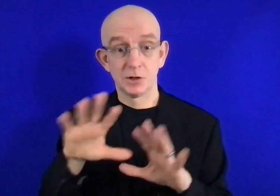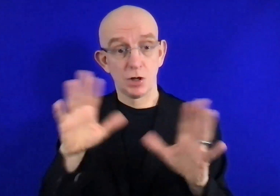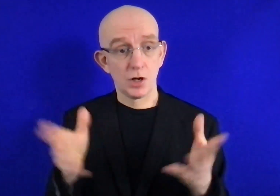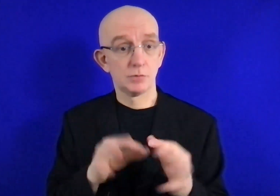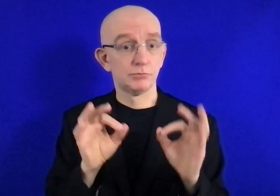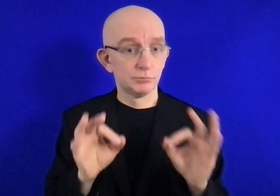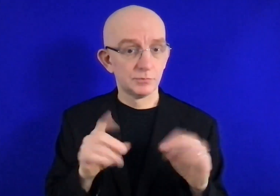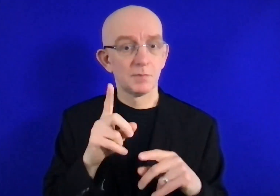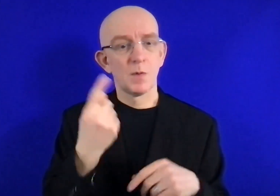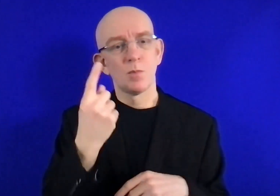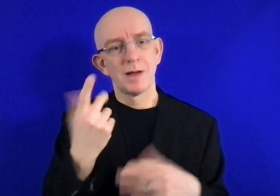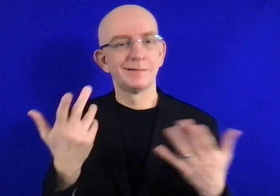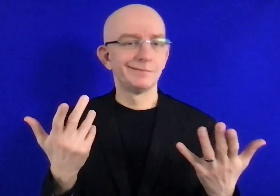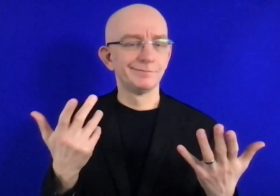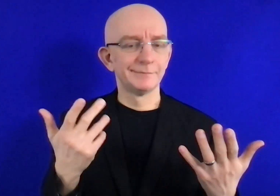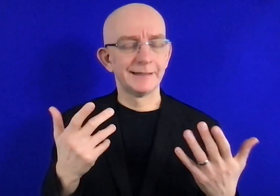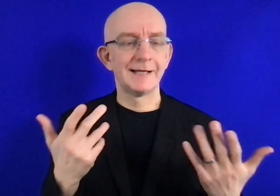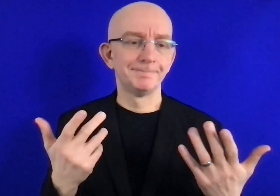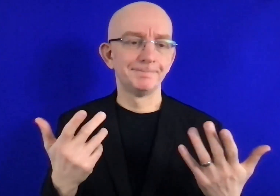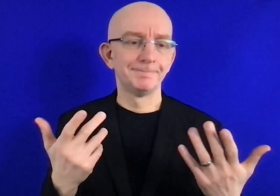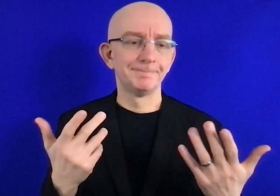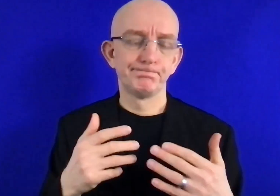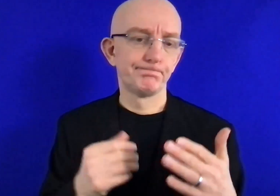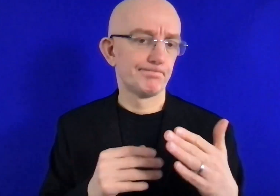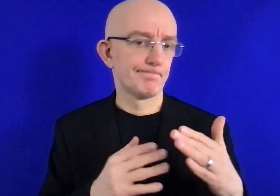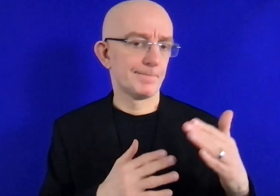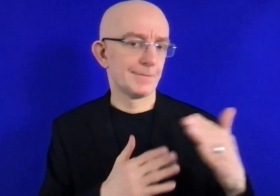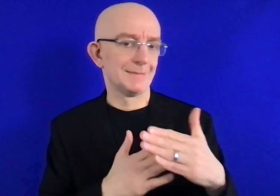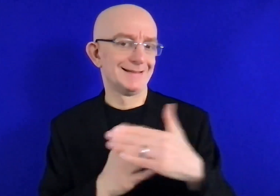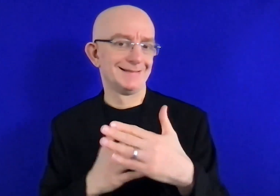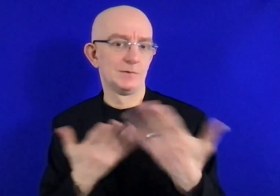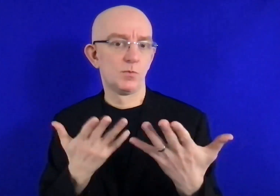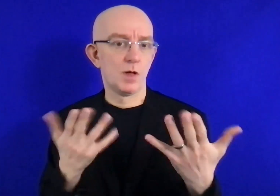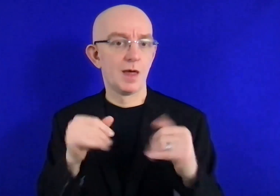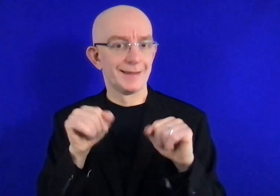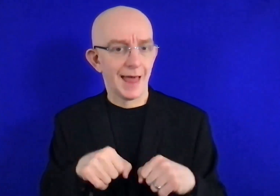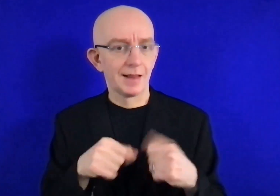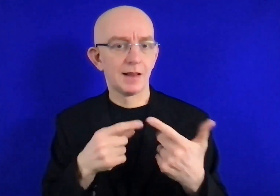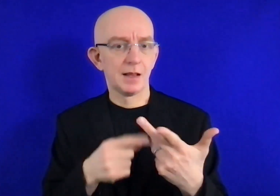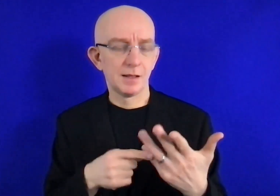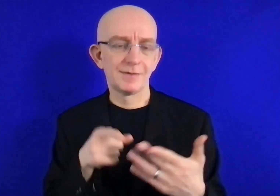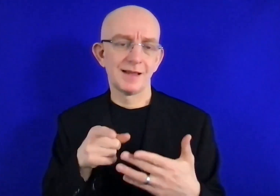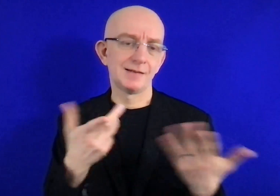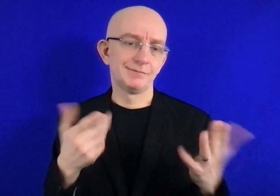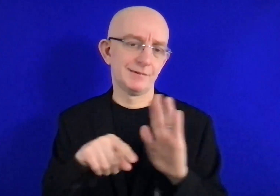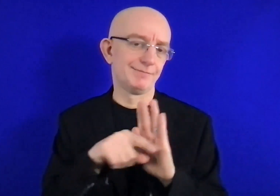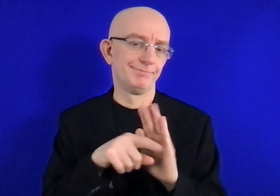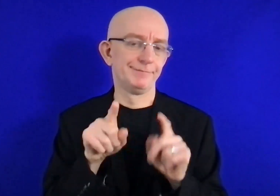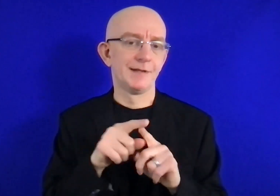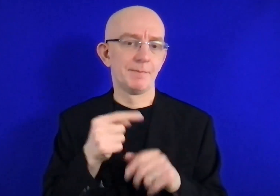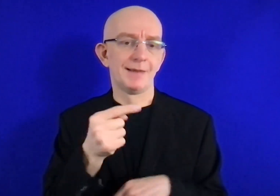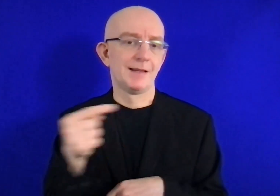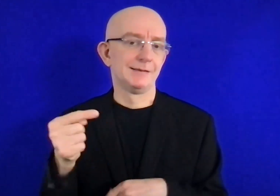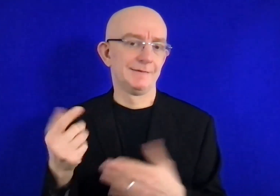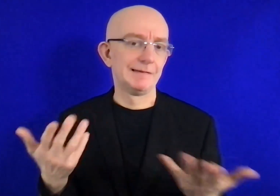out with older persons, that they may receive pension income, they may have some potentially be eligible for some more disability specific support, but